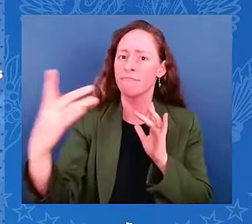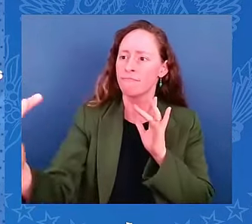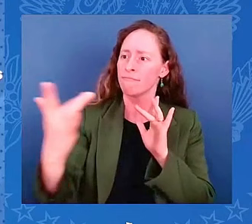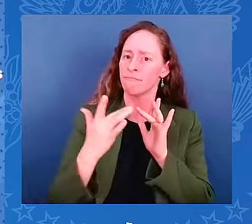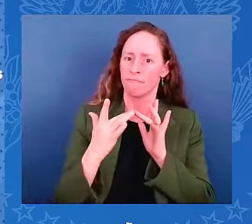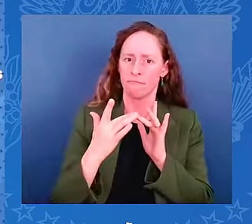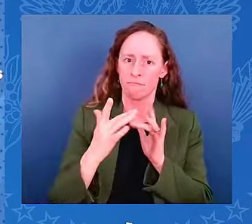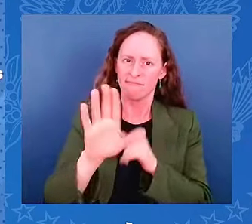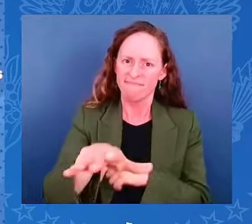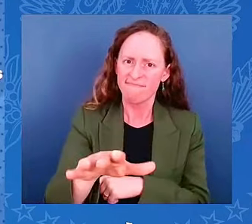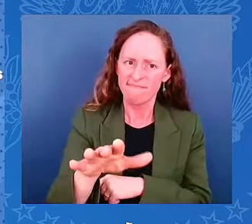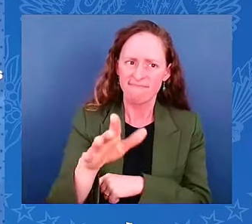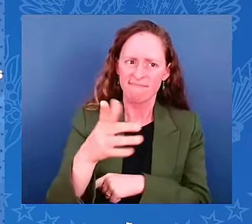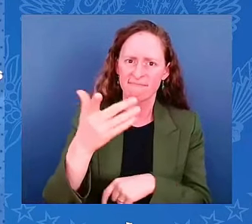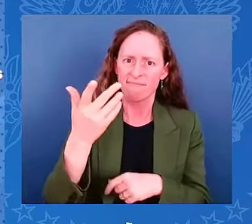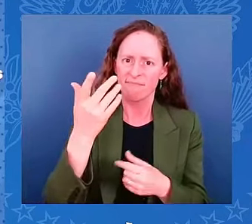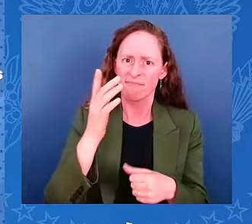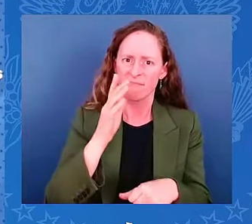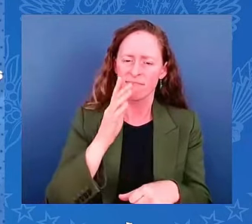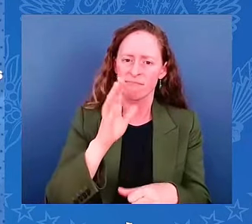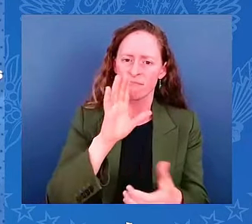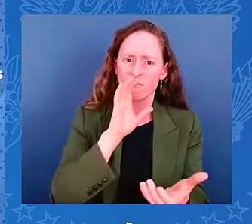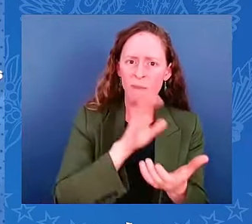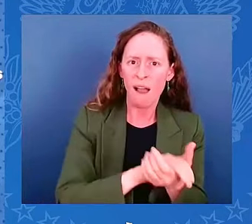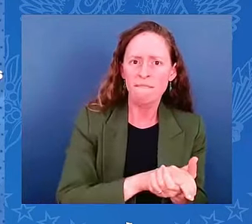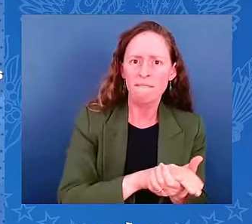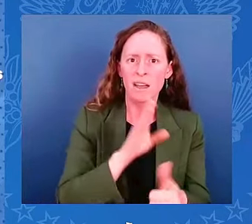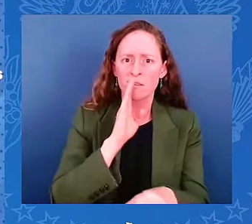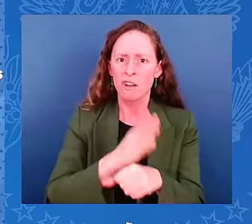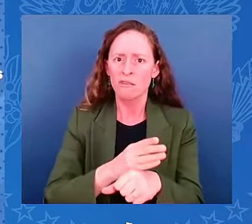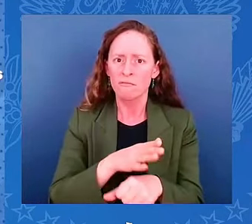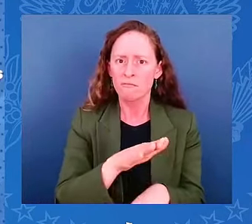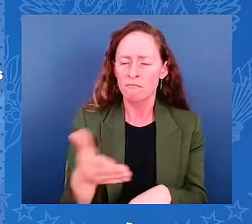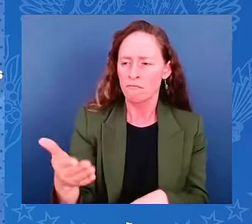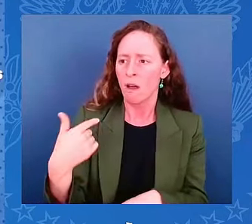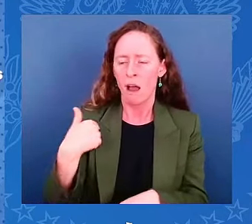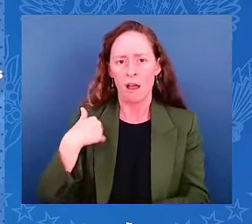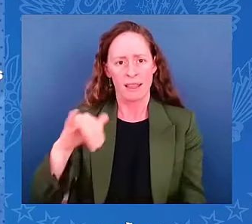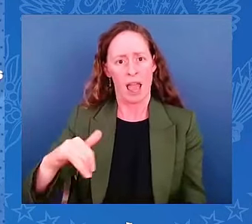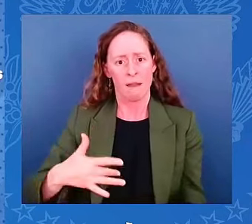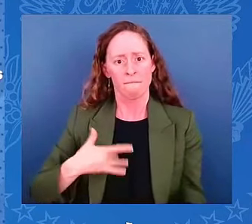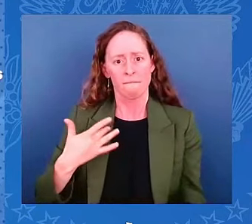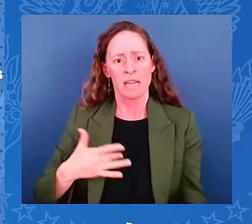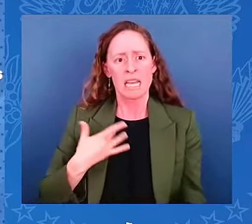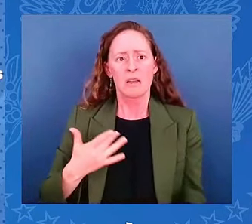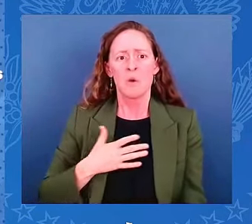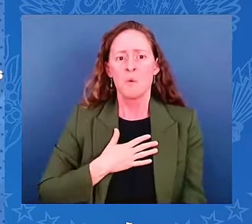Never give up on hope. Hope, hope, hope.